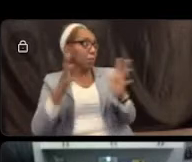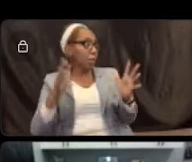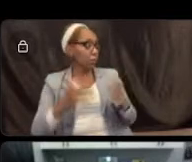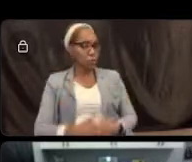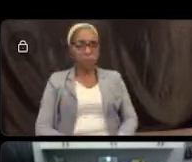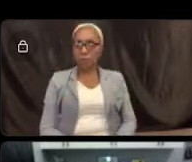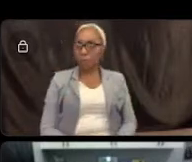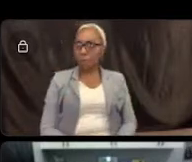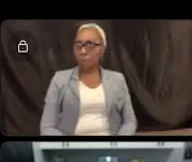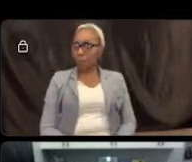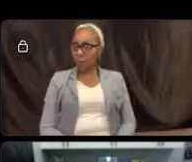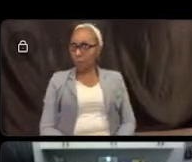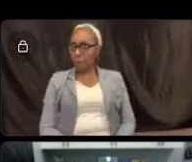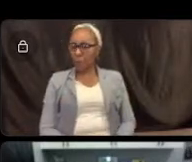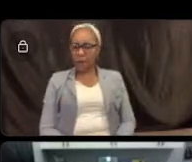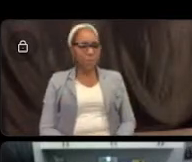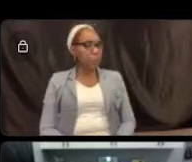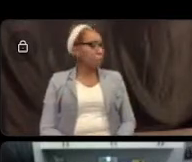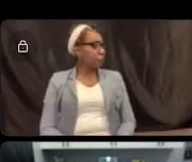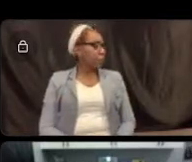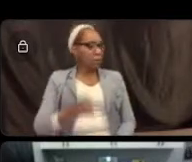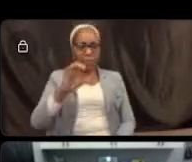here, Chris Savello.